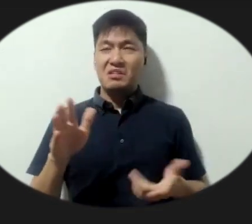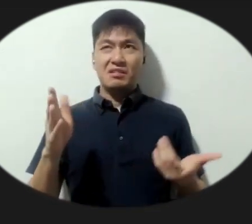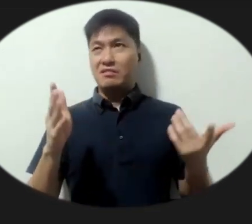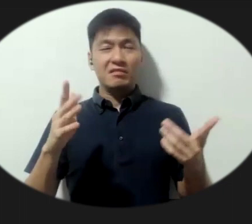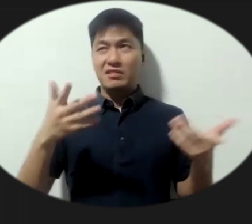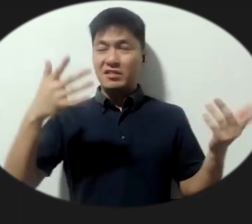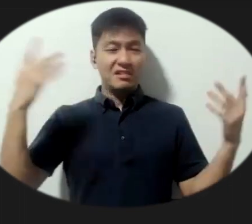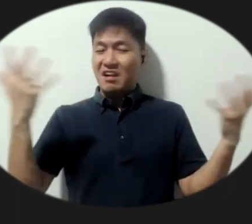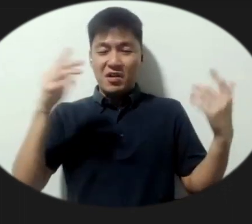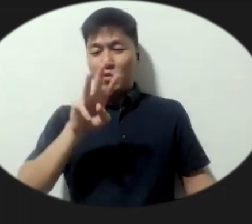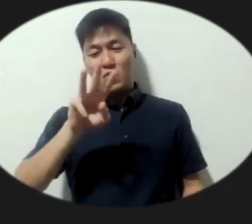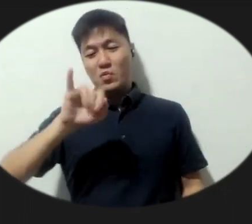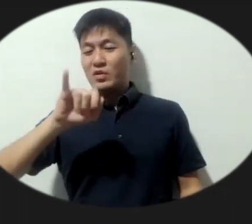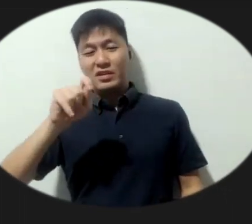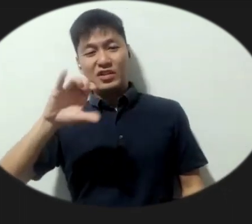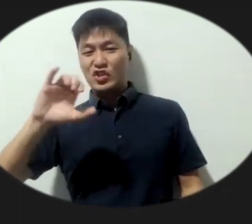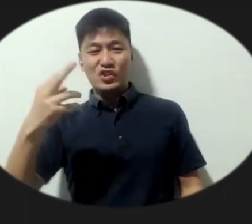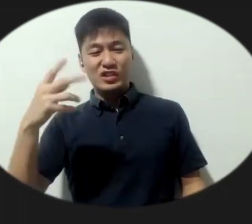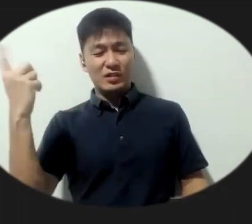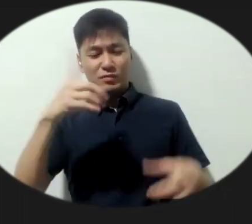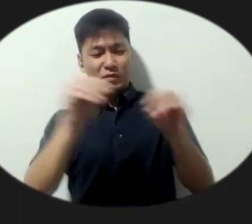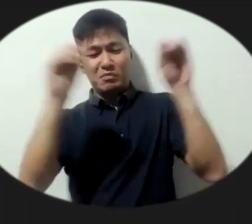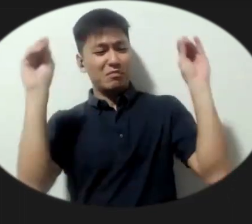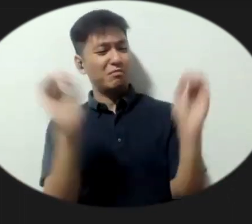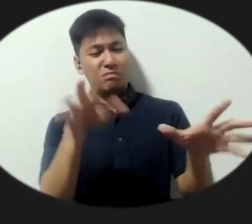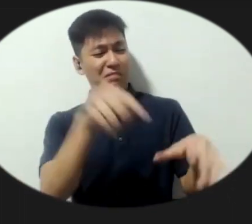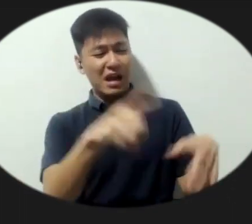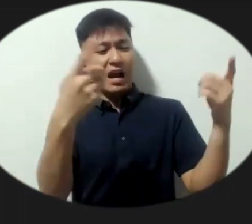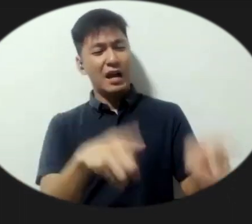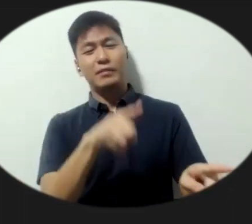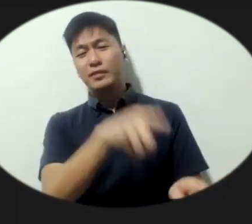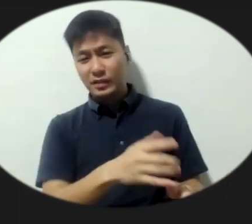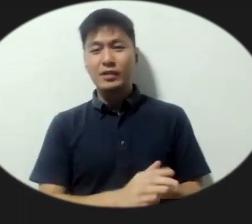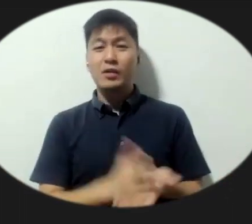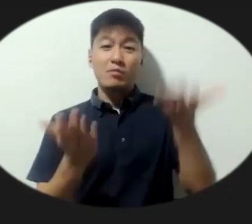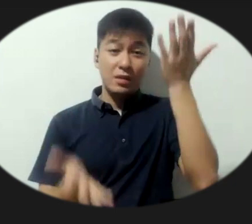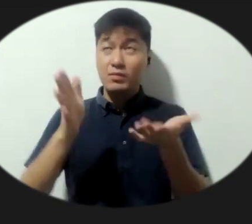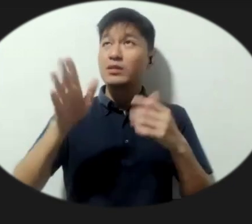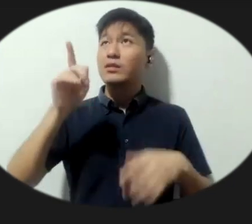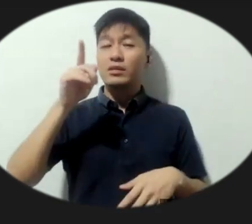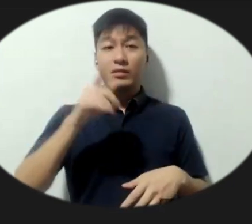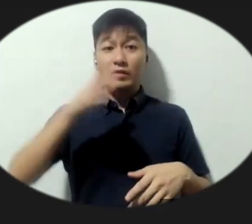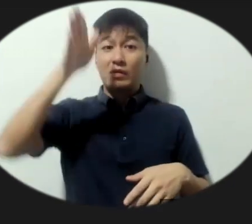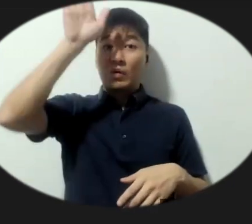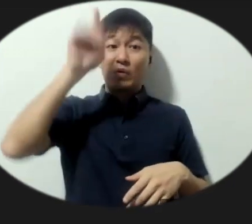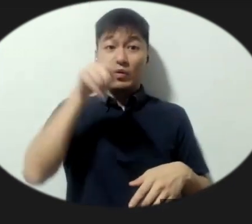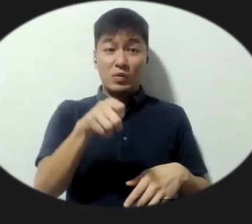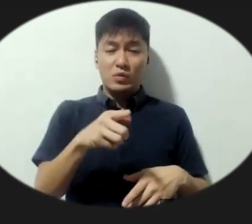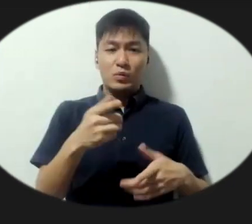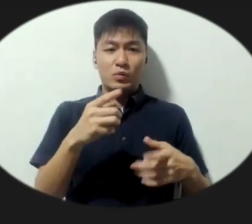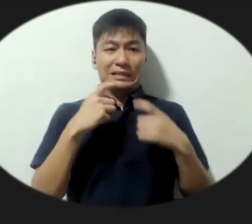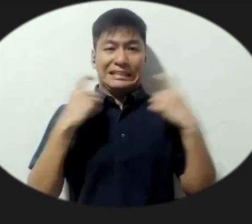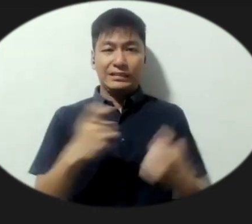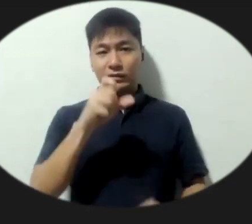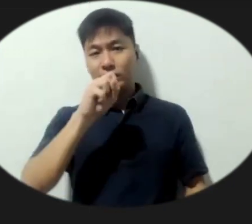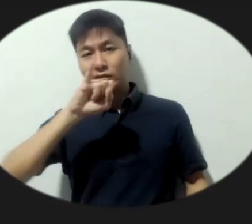secret sinners, we were doing things behind the back, and that's why we were getting punished. So it took us 15 years to get a